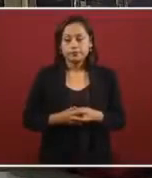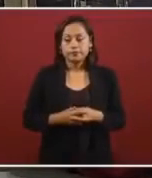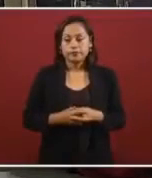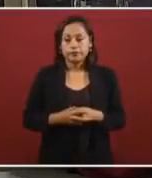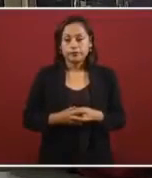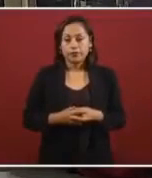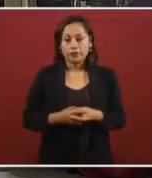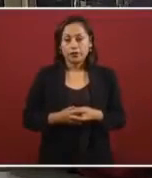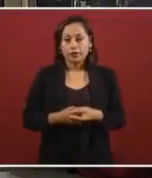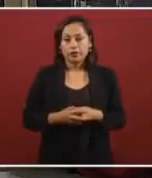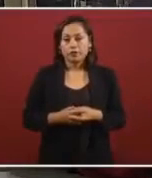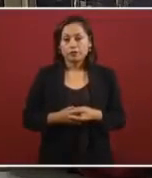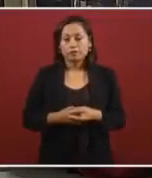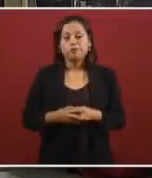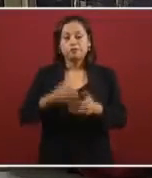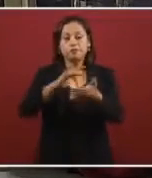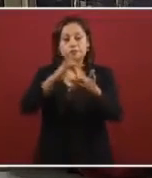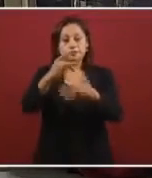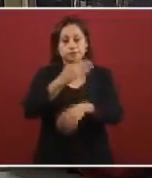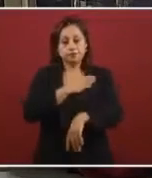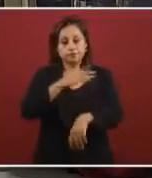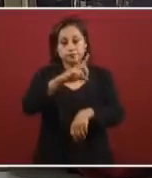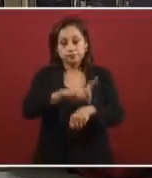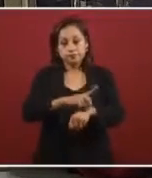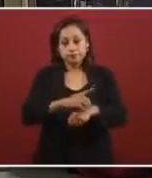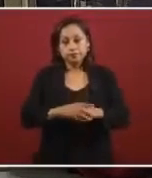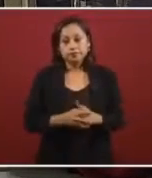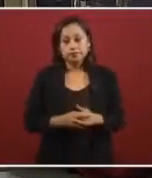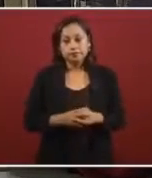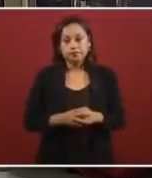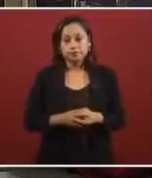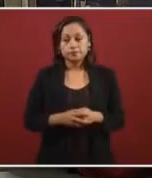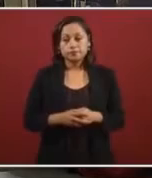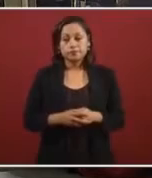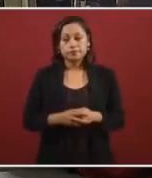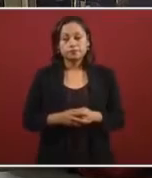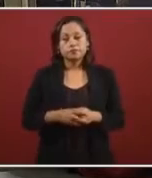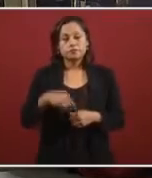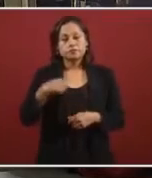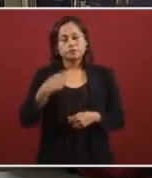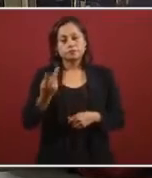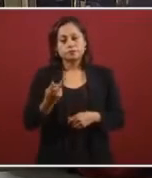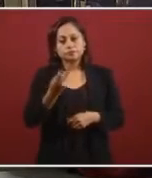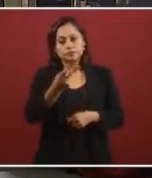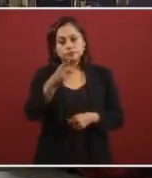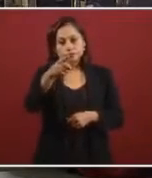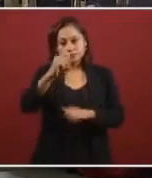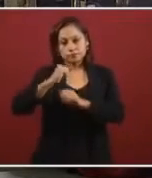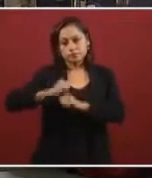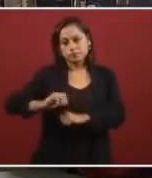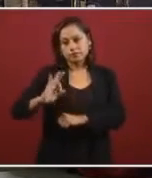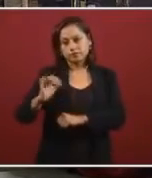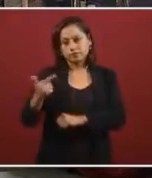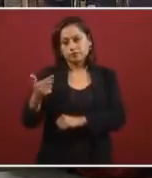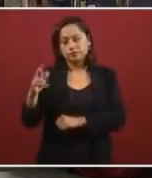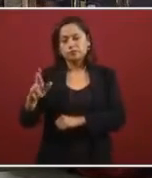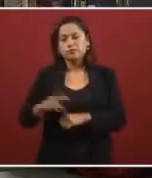i want to ask you